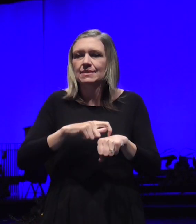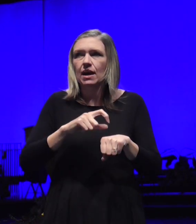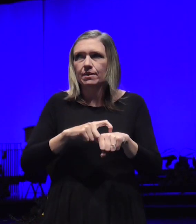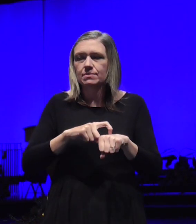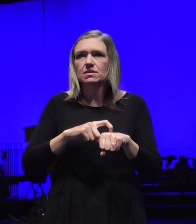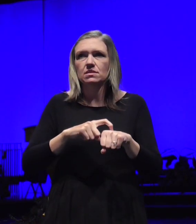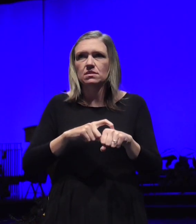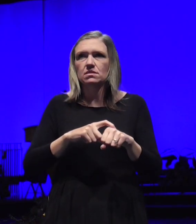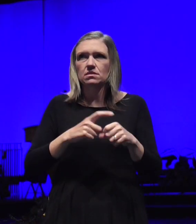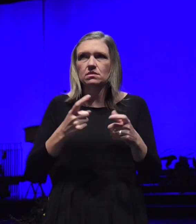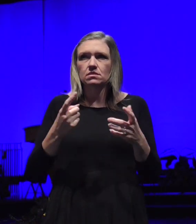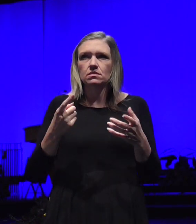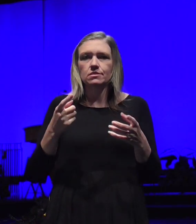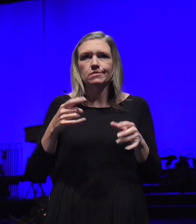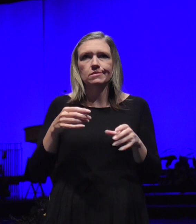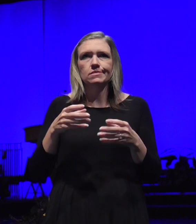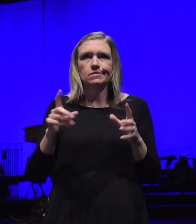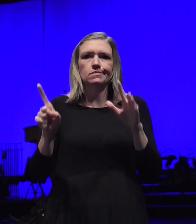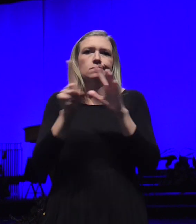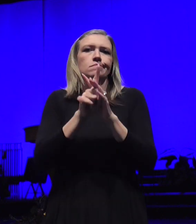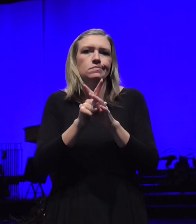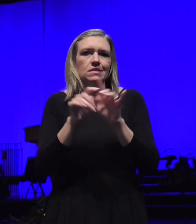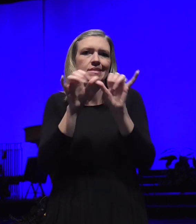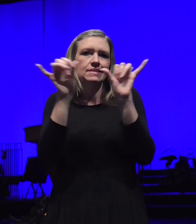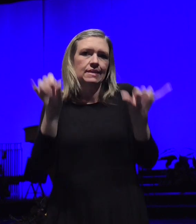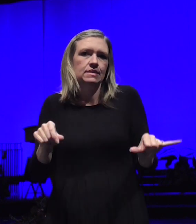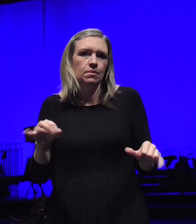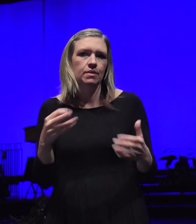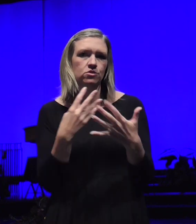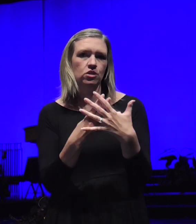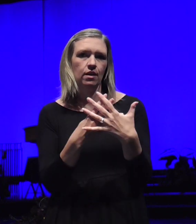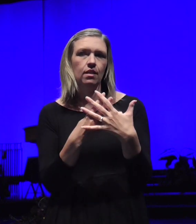came in and through the systems of jail,